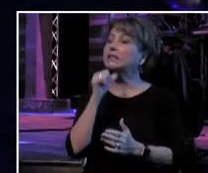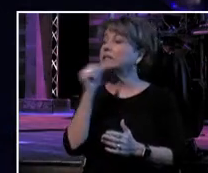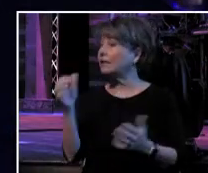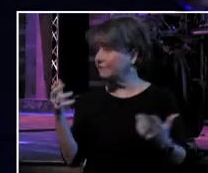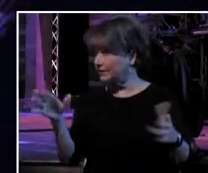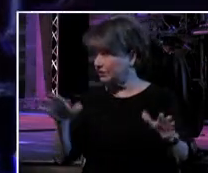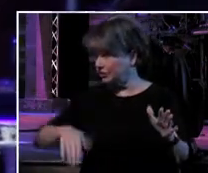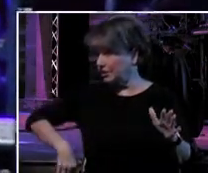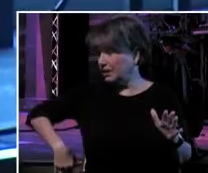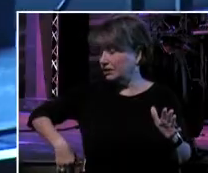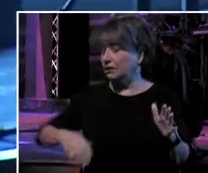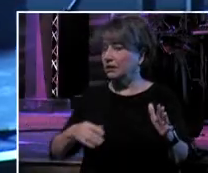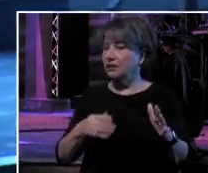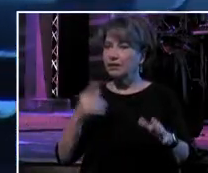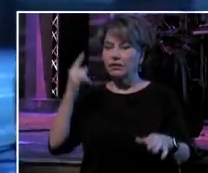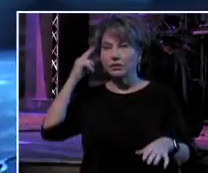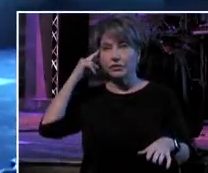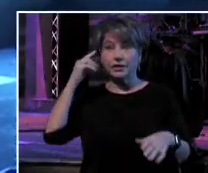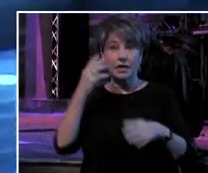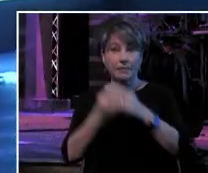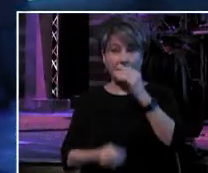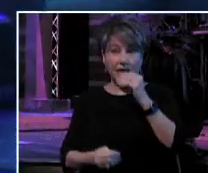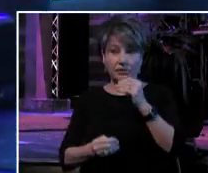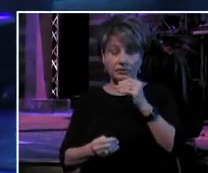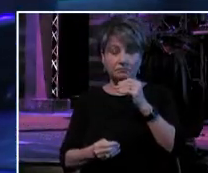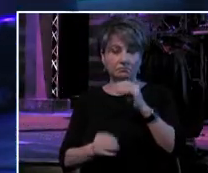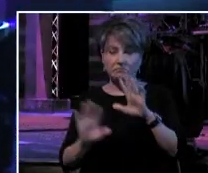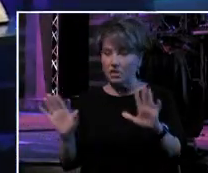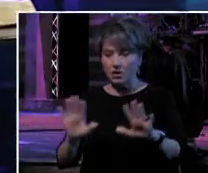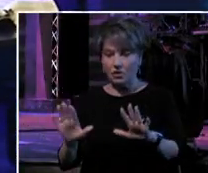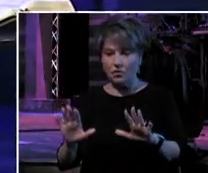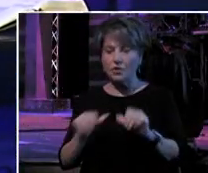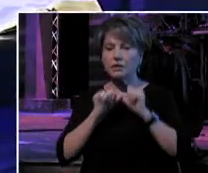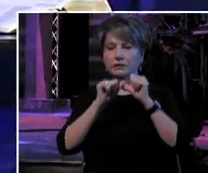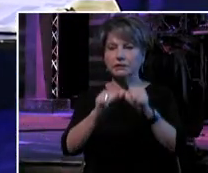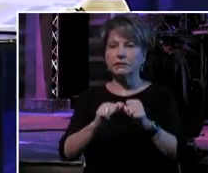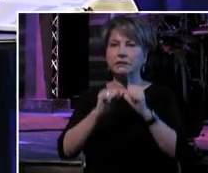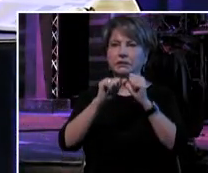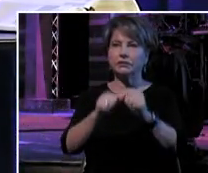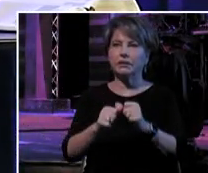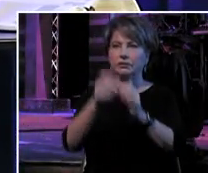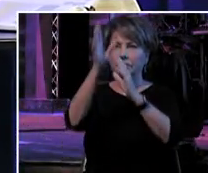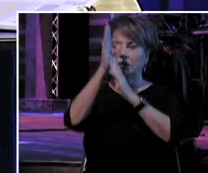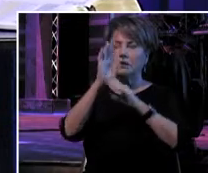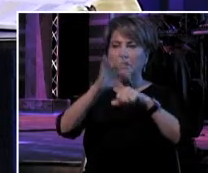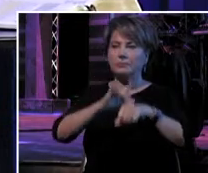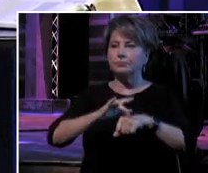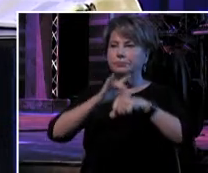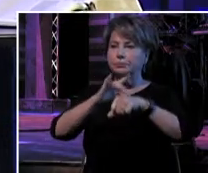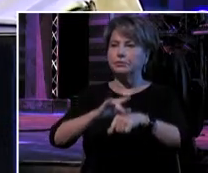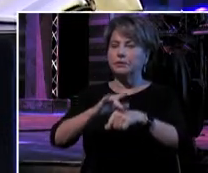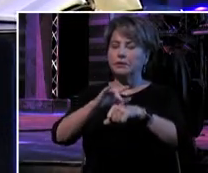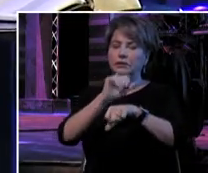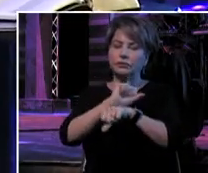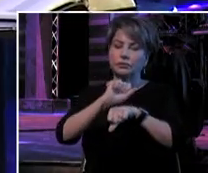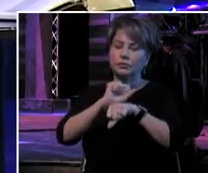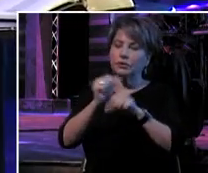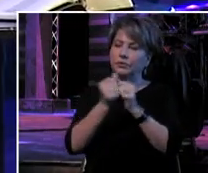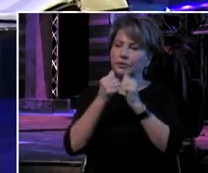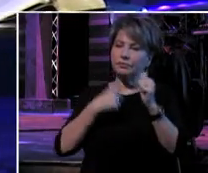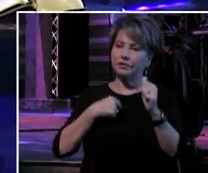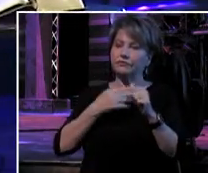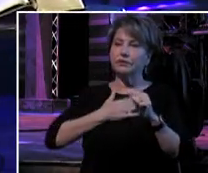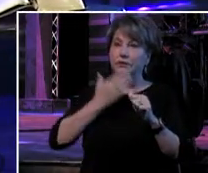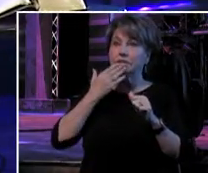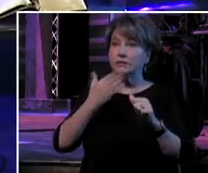see, I think I'm out. I am very much in. God's going to work in you. He's going to work in me for his good